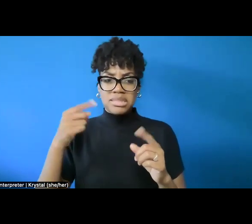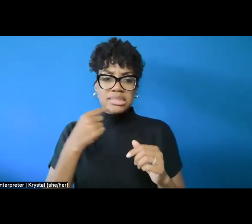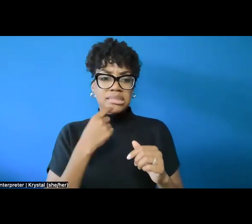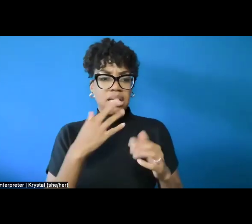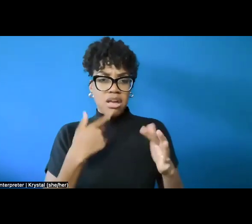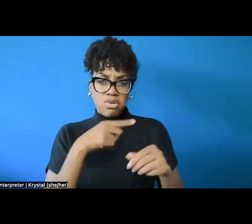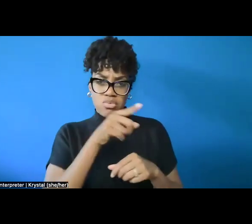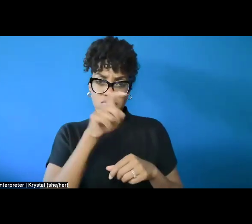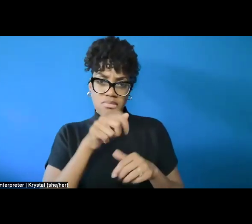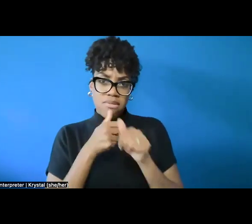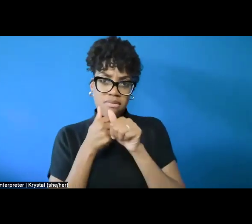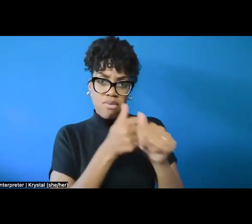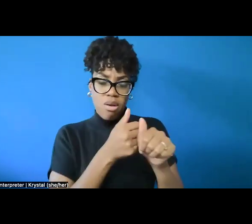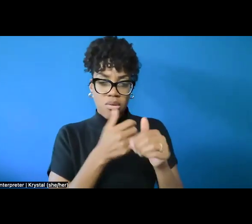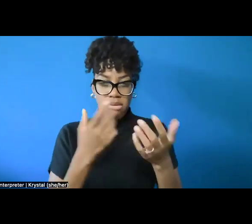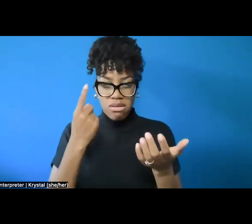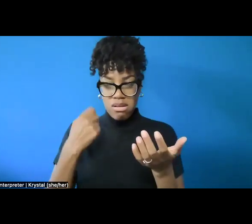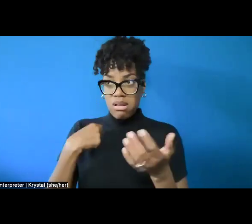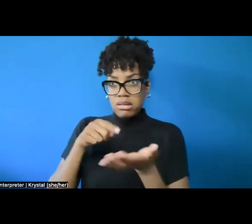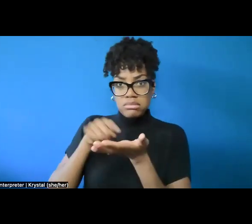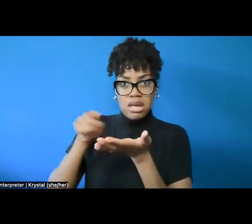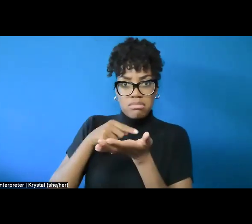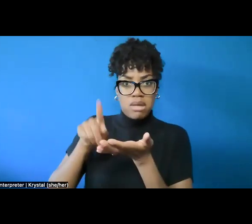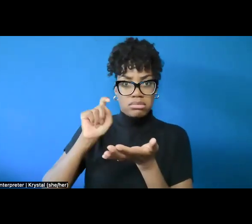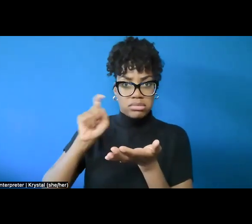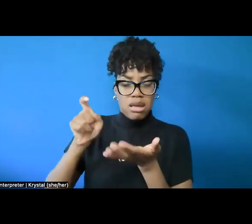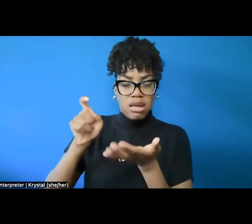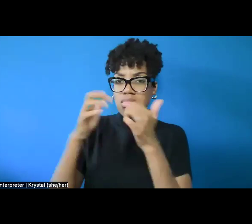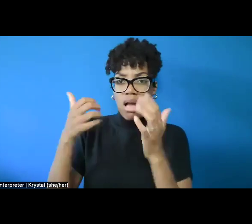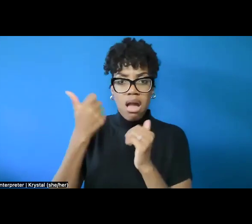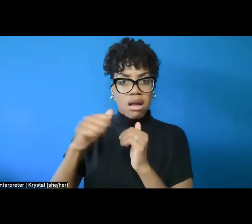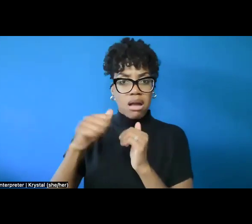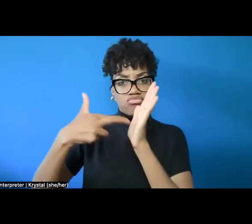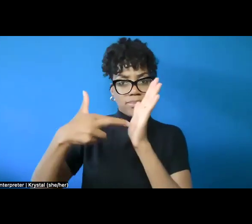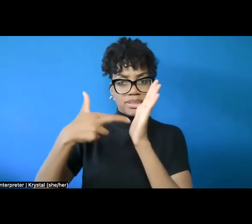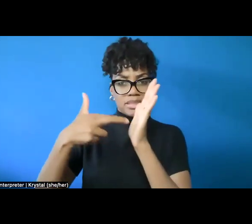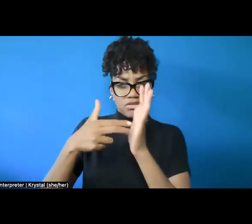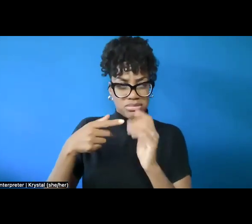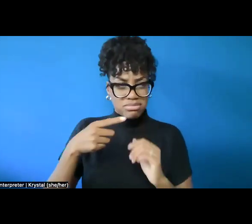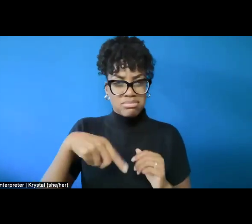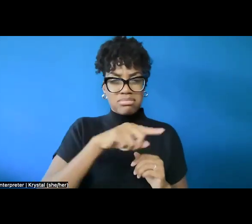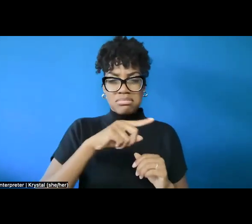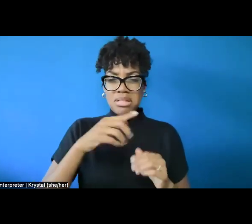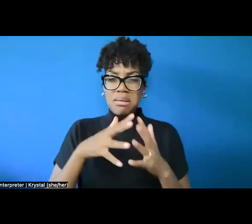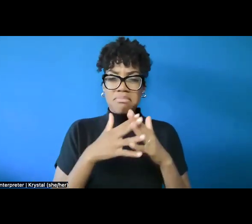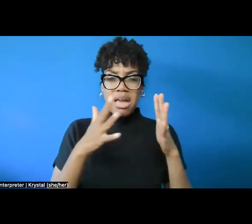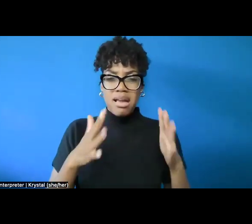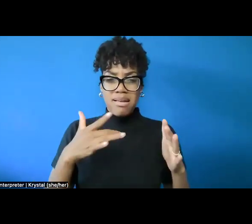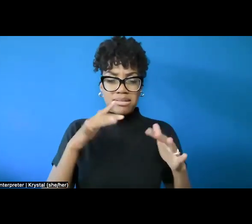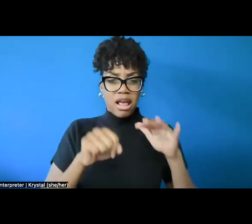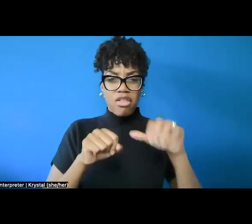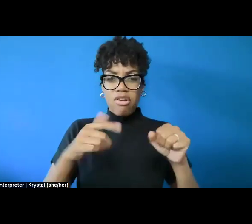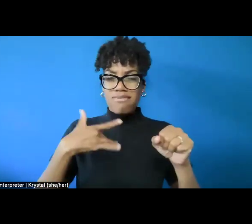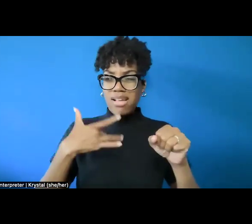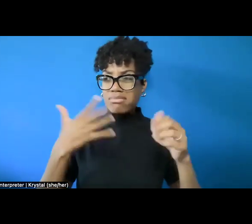to outrage throughout the 13 colonies in North America, provoking a revolutionary war against British tyranny.